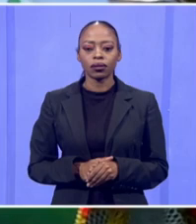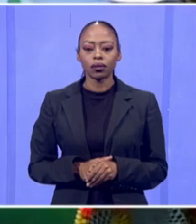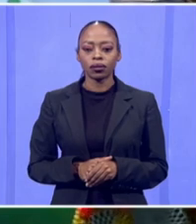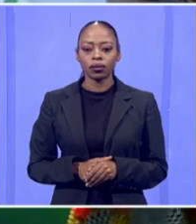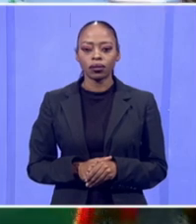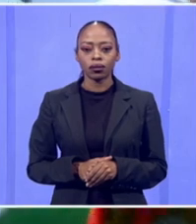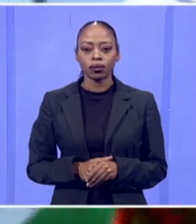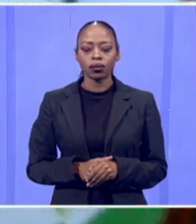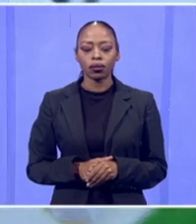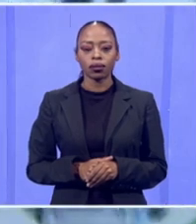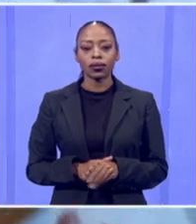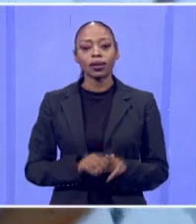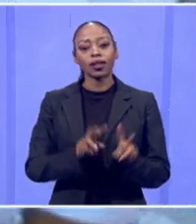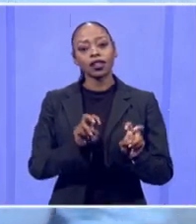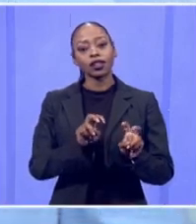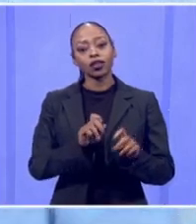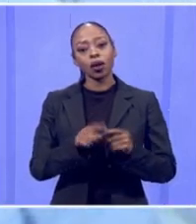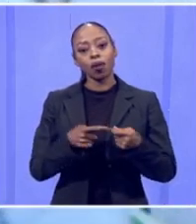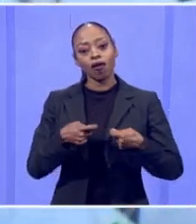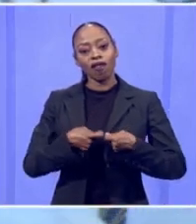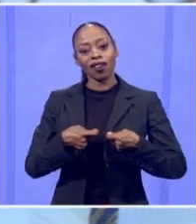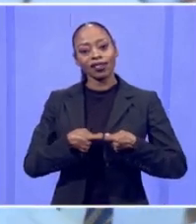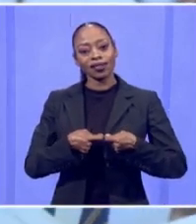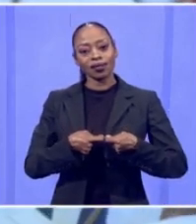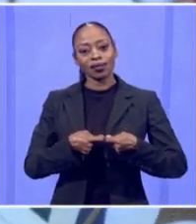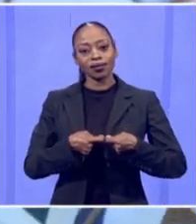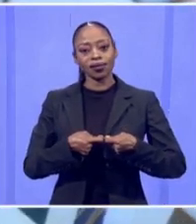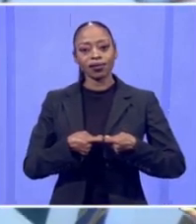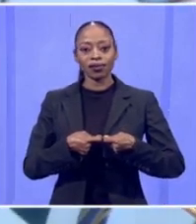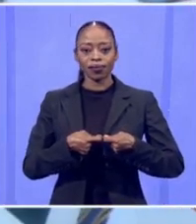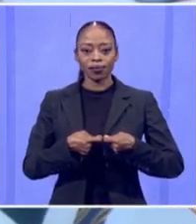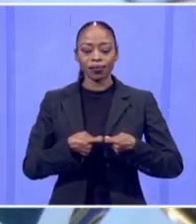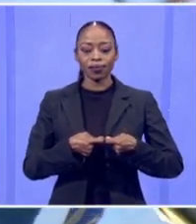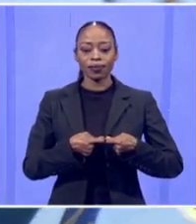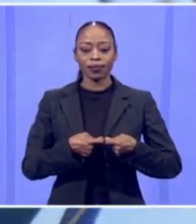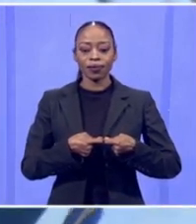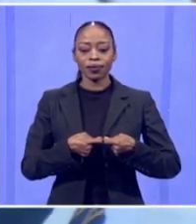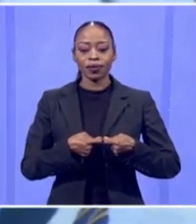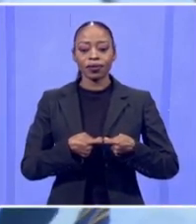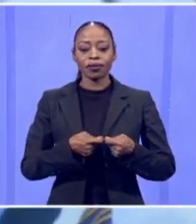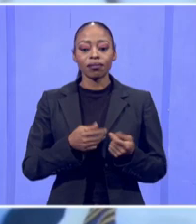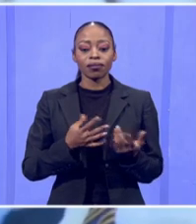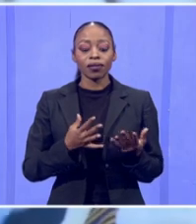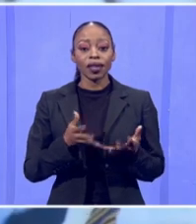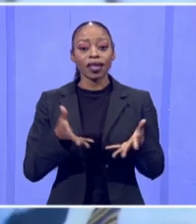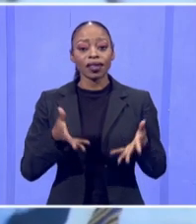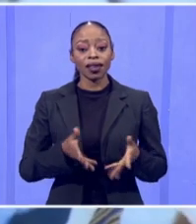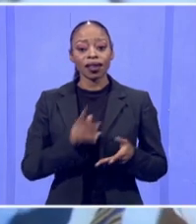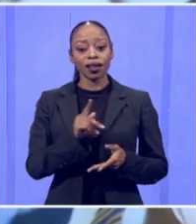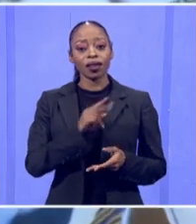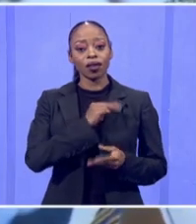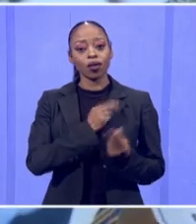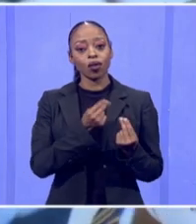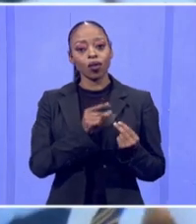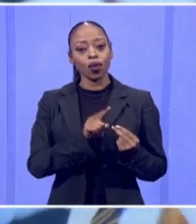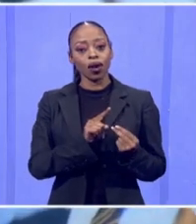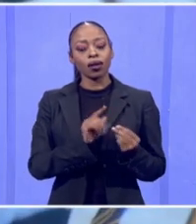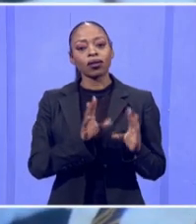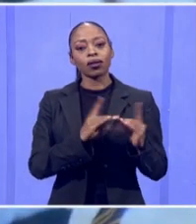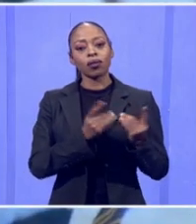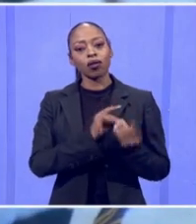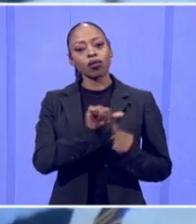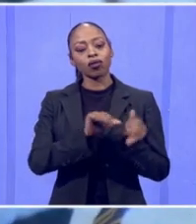Maybe on the one for funding, if there's one thing that we do in KZN, the Department of